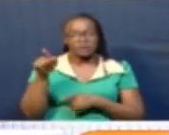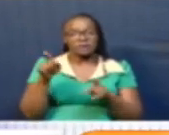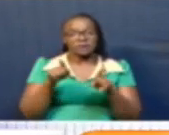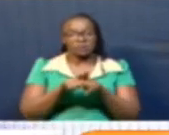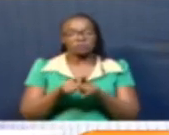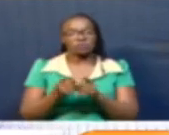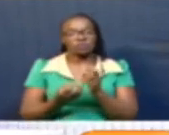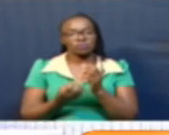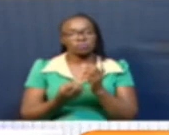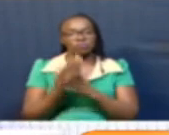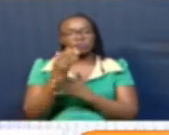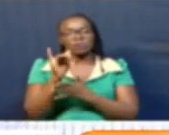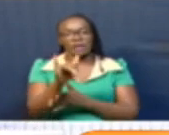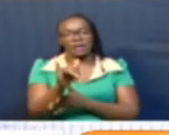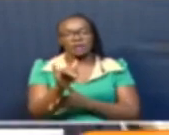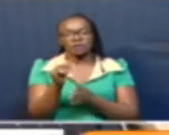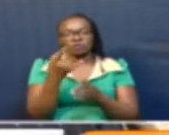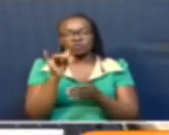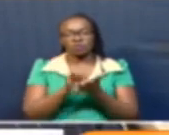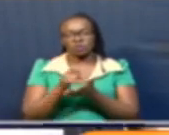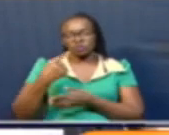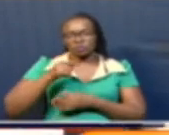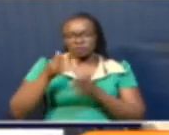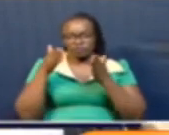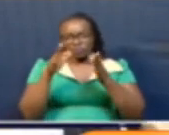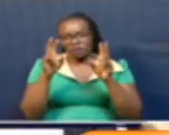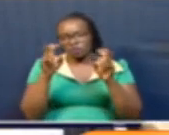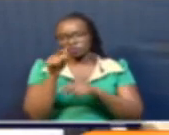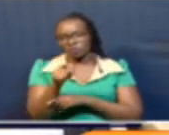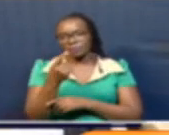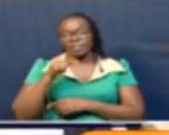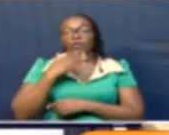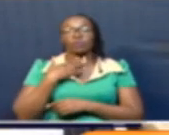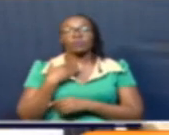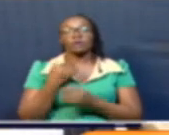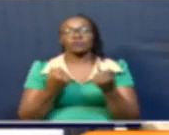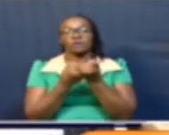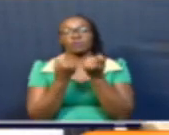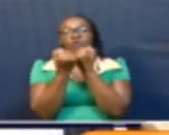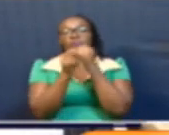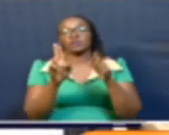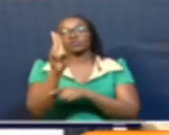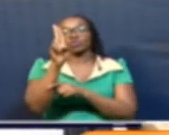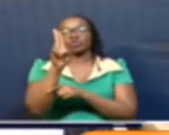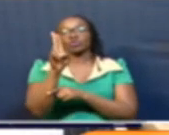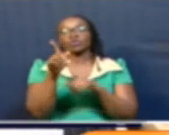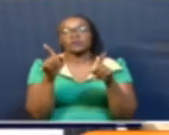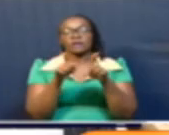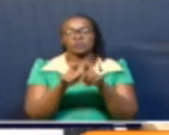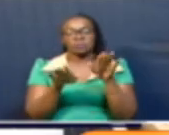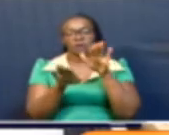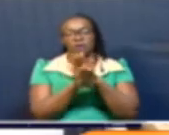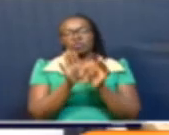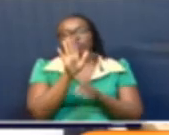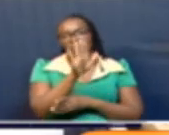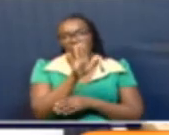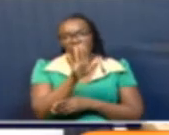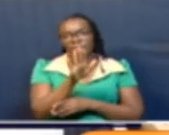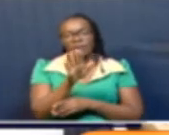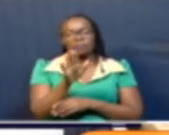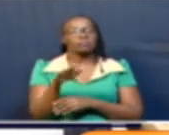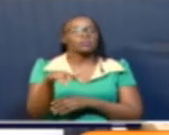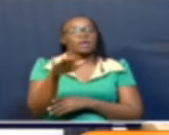up so that we look into the issue. We are going to support President Uhuru and his deputy about